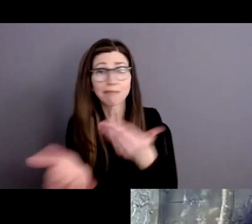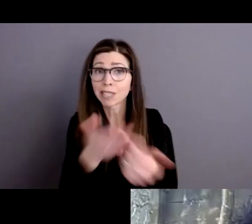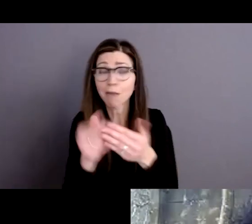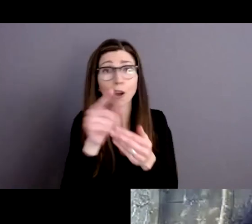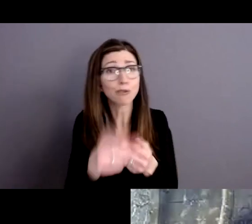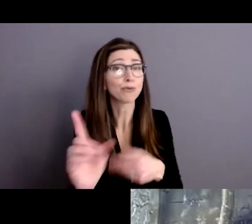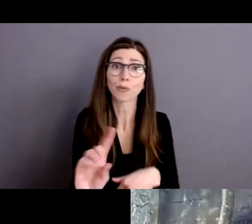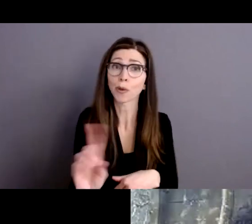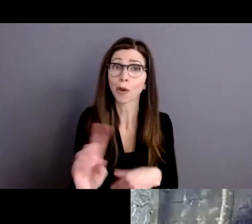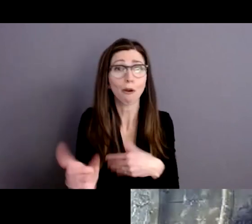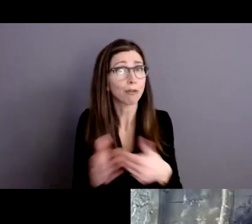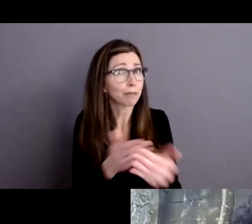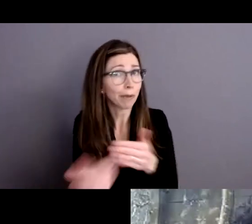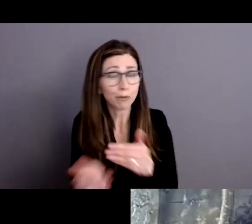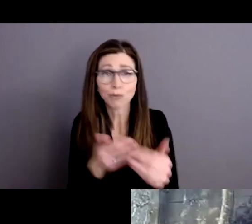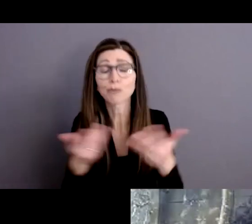to